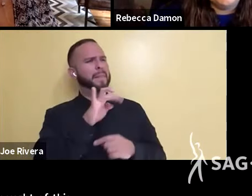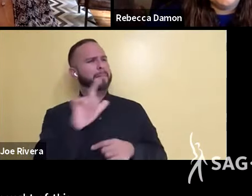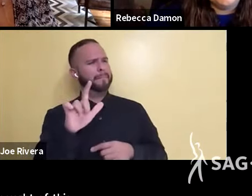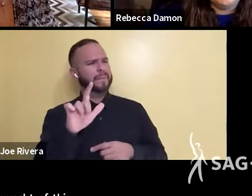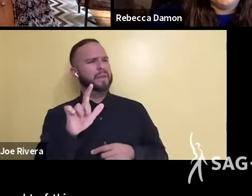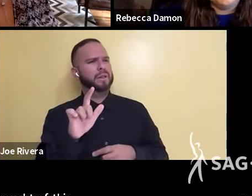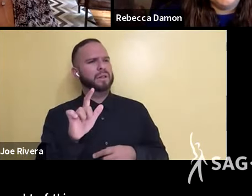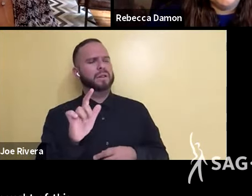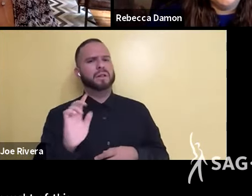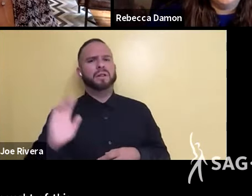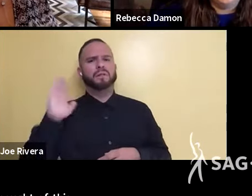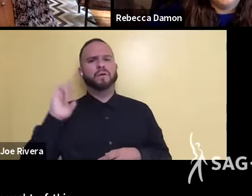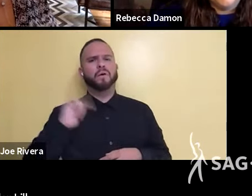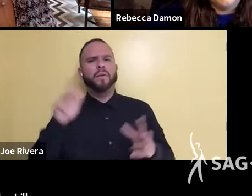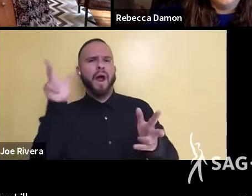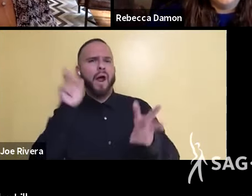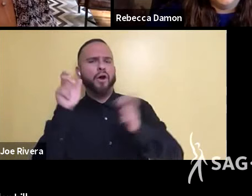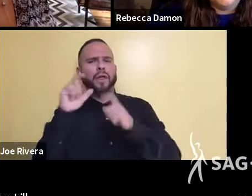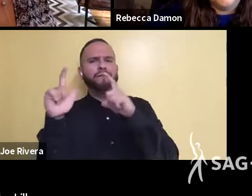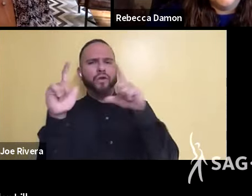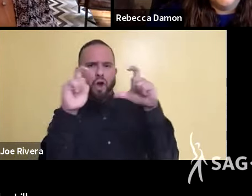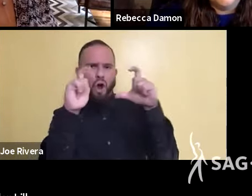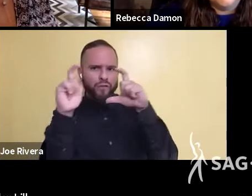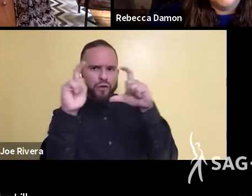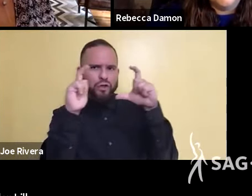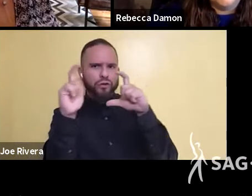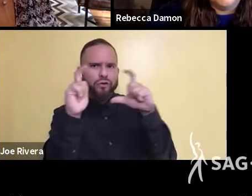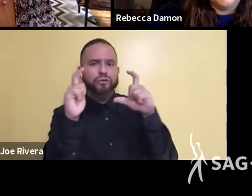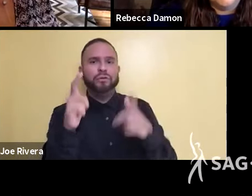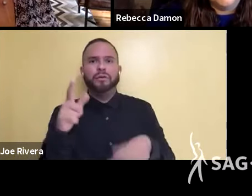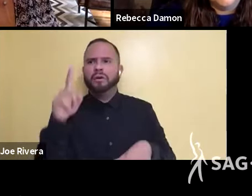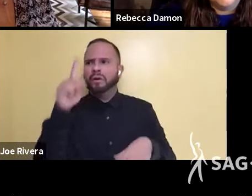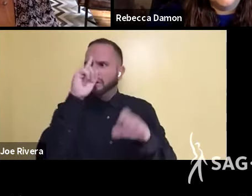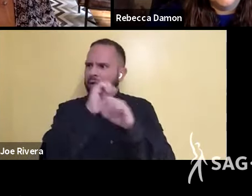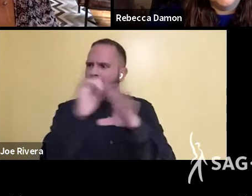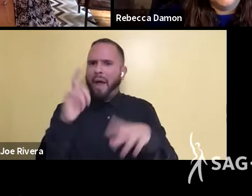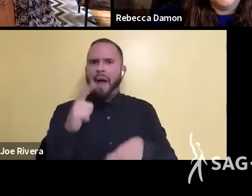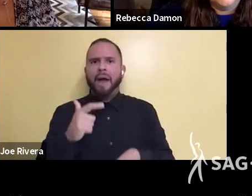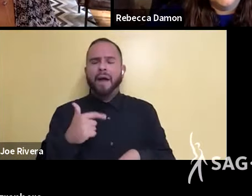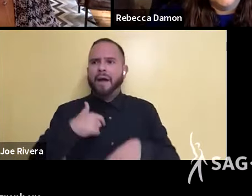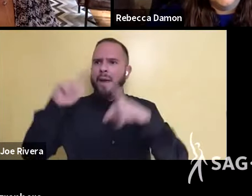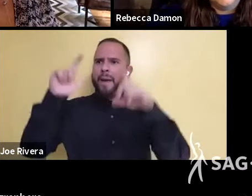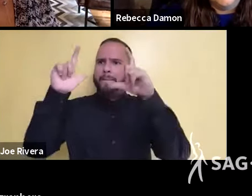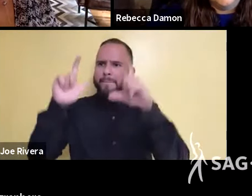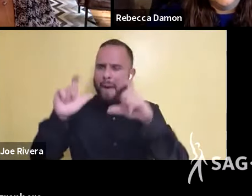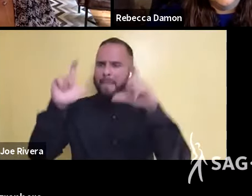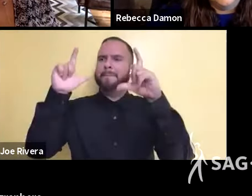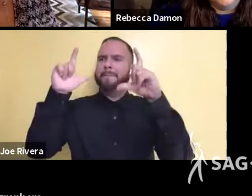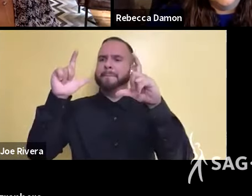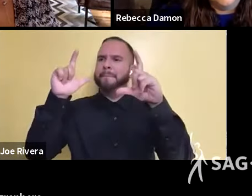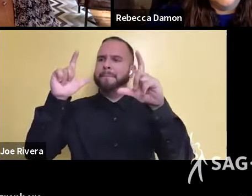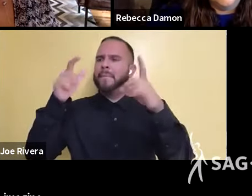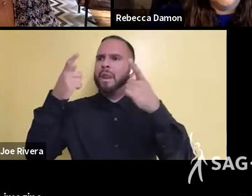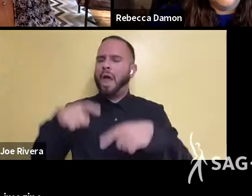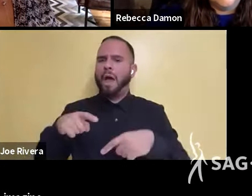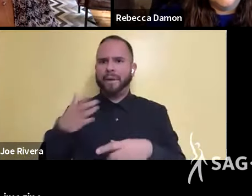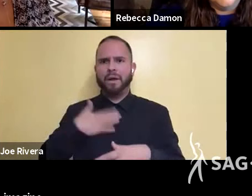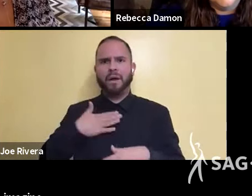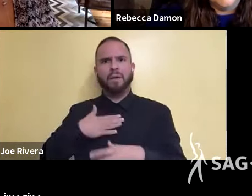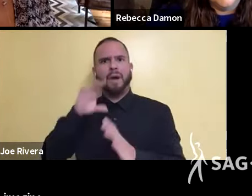heard from the photographers. If you can imagine taking a photograph and then seeing your photograph